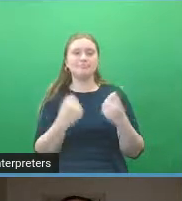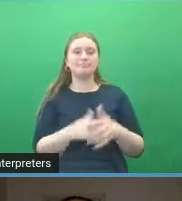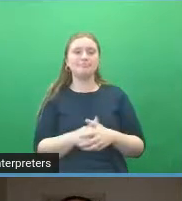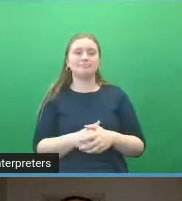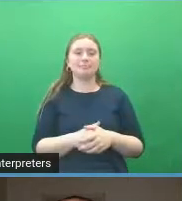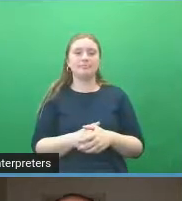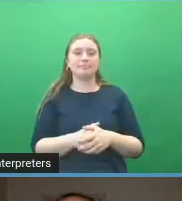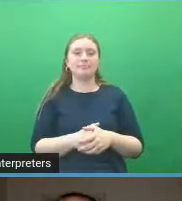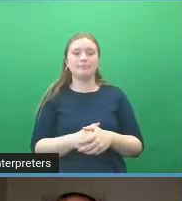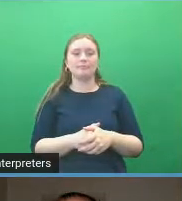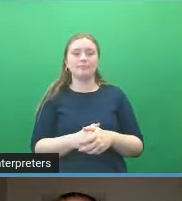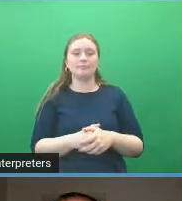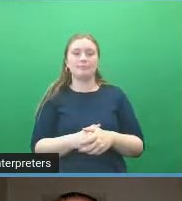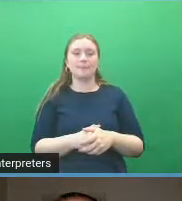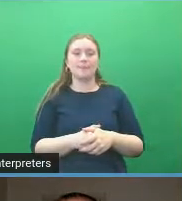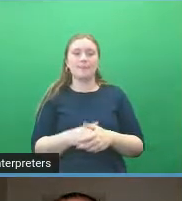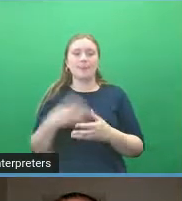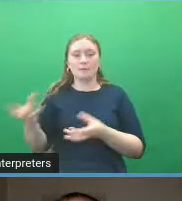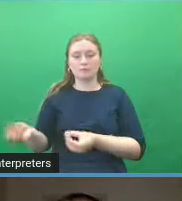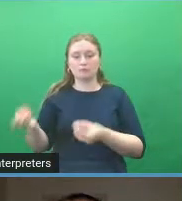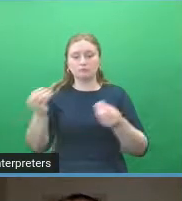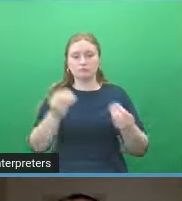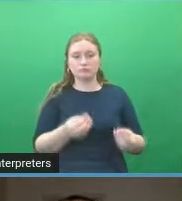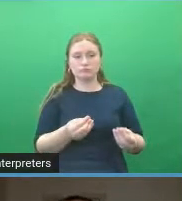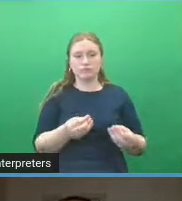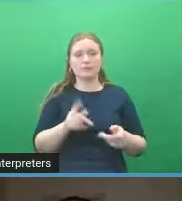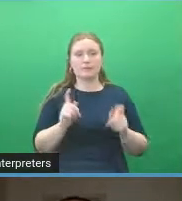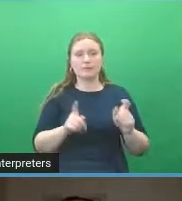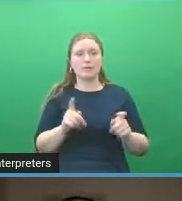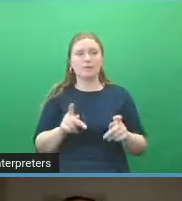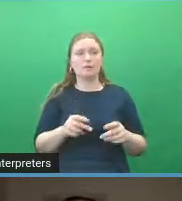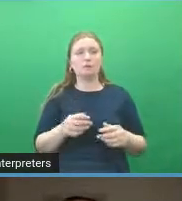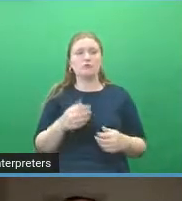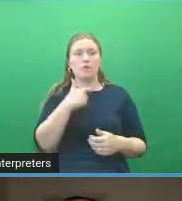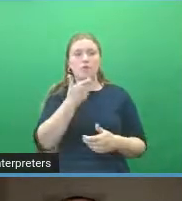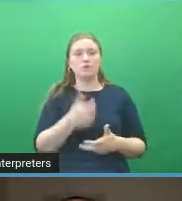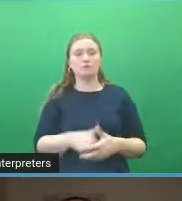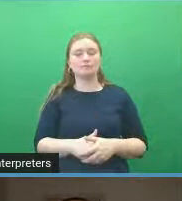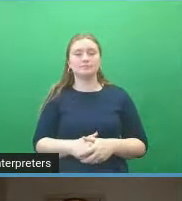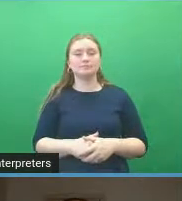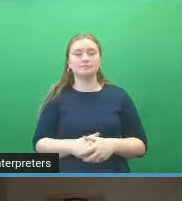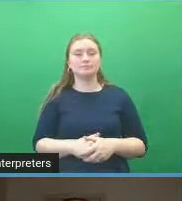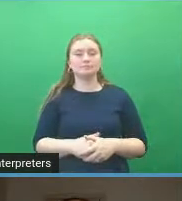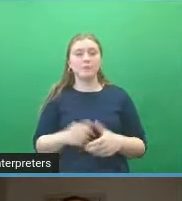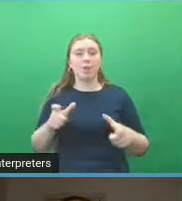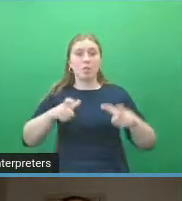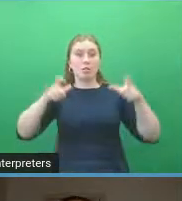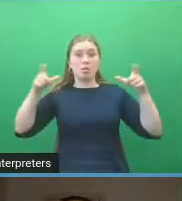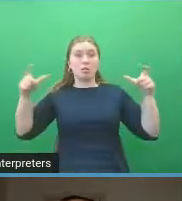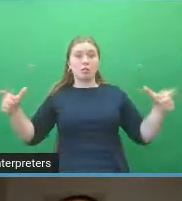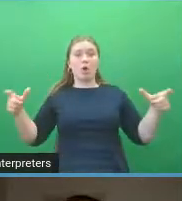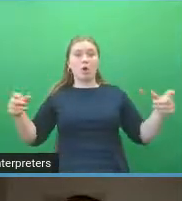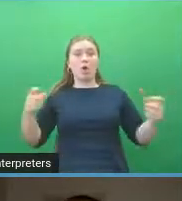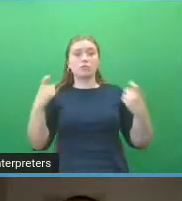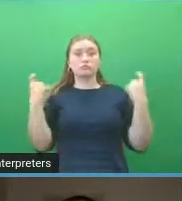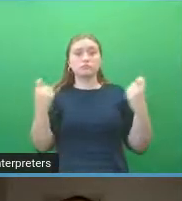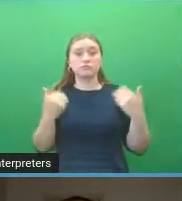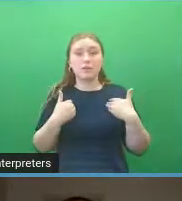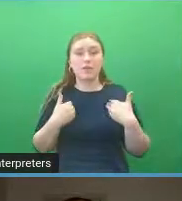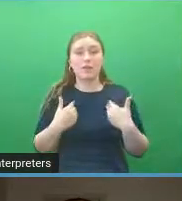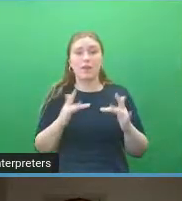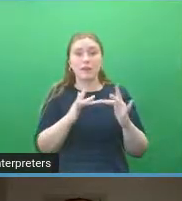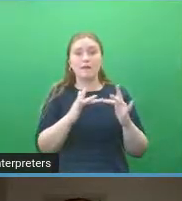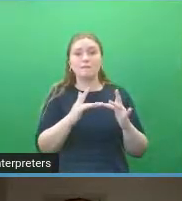bring the Mayborne speaker to the guest of the school. Even large-scale events can have a virtual component.